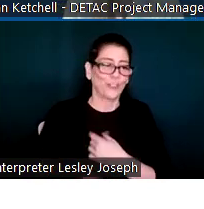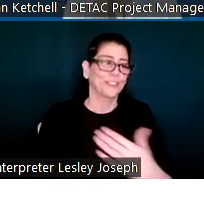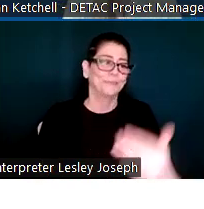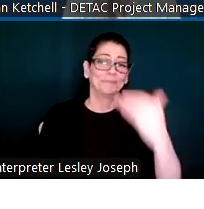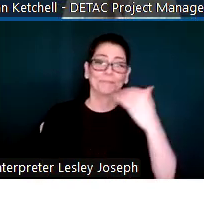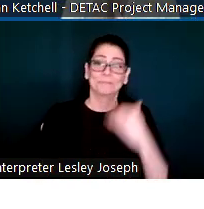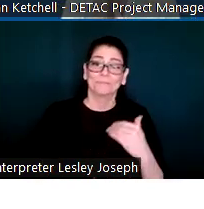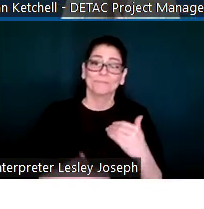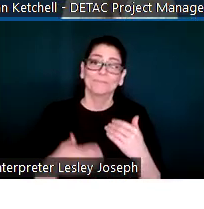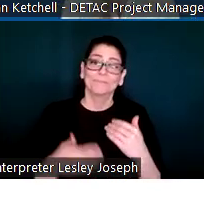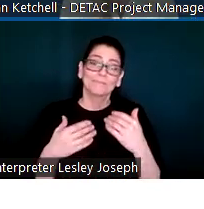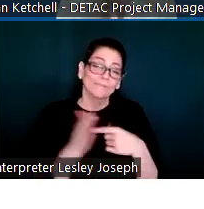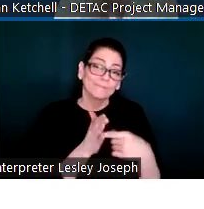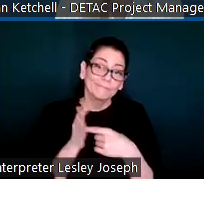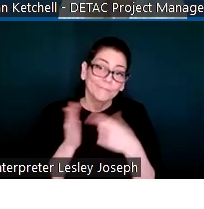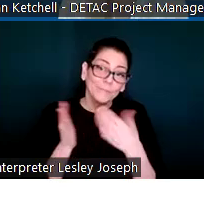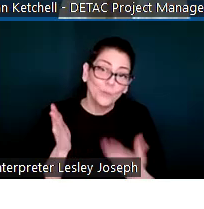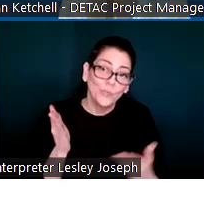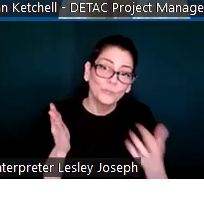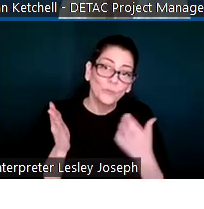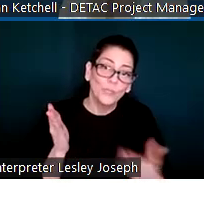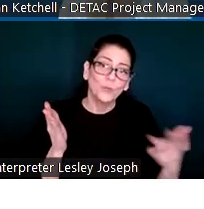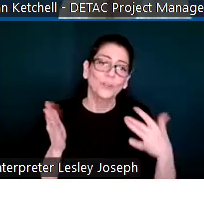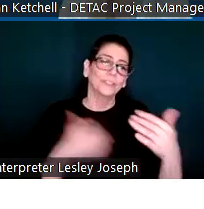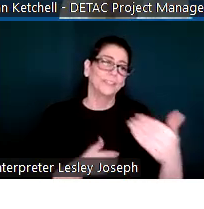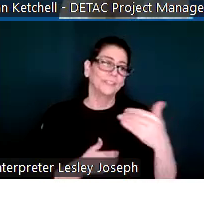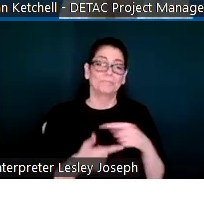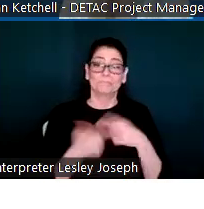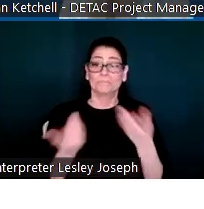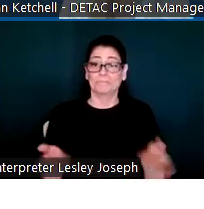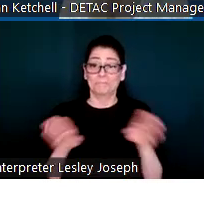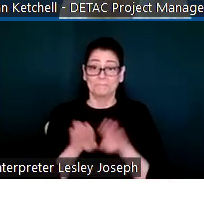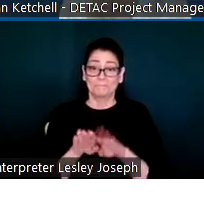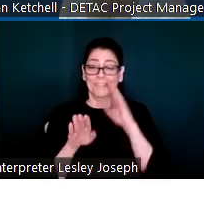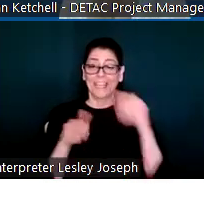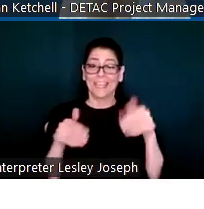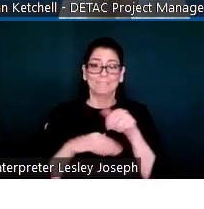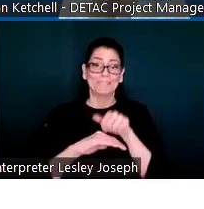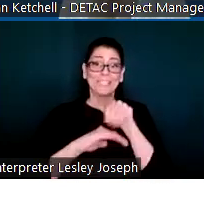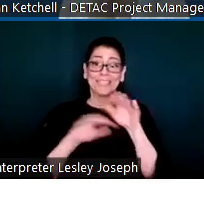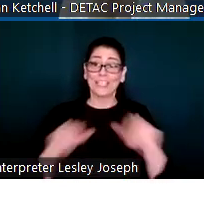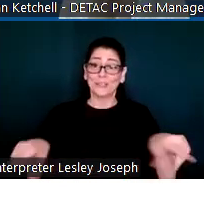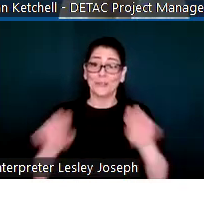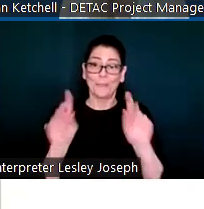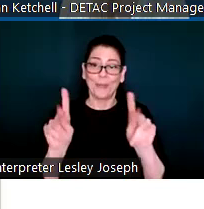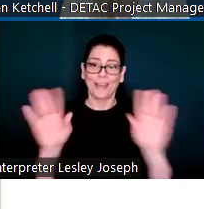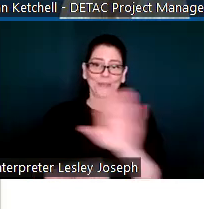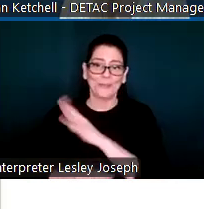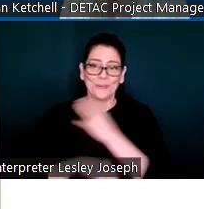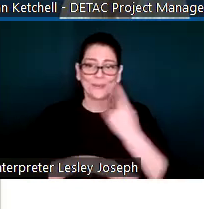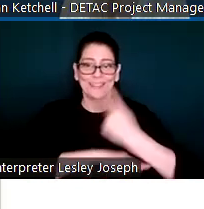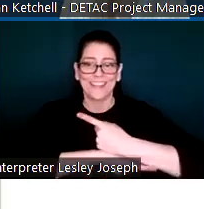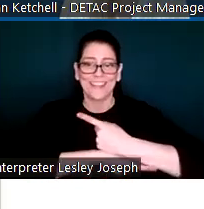resources and then close out from there and give you back the rest of your day. So we can move to the